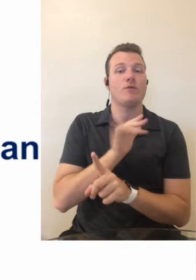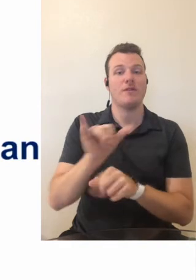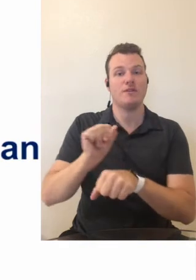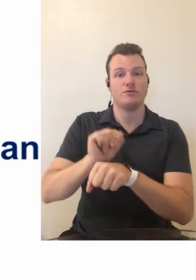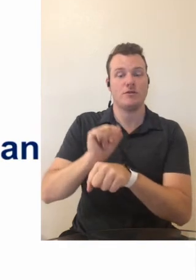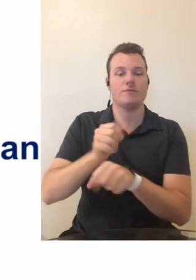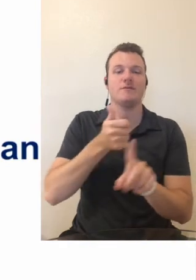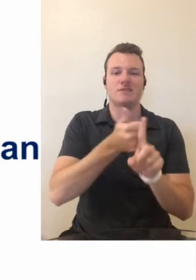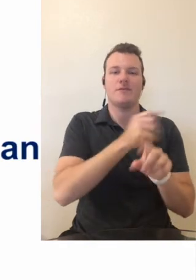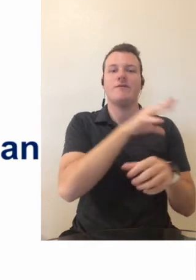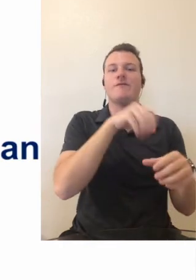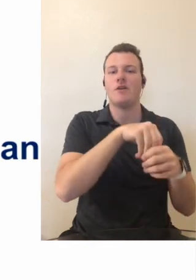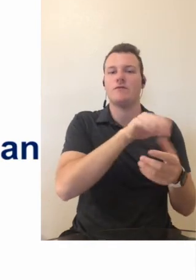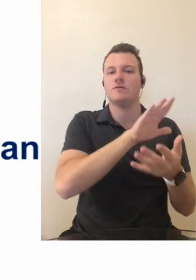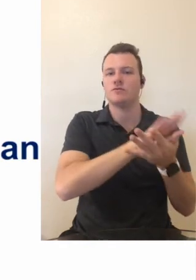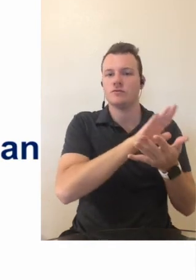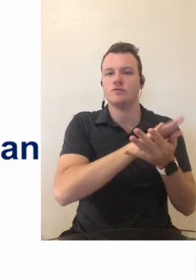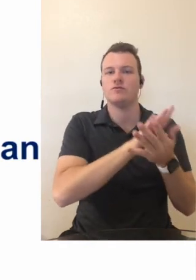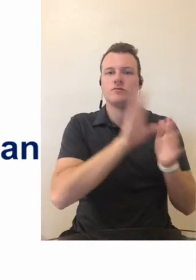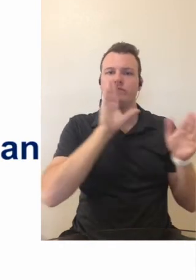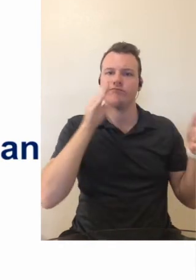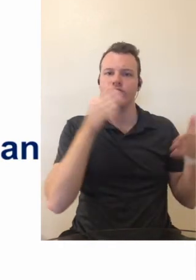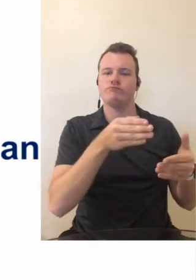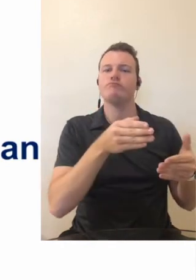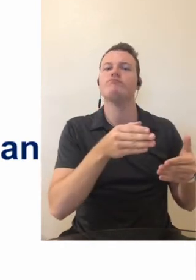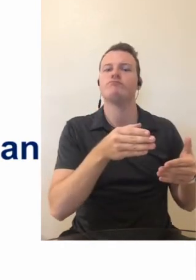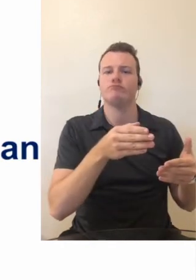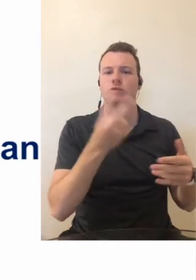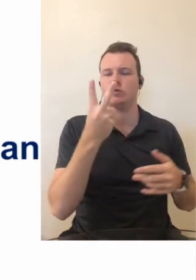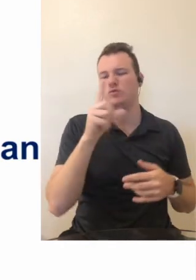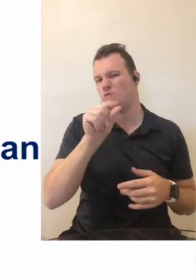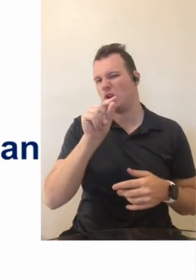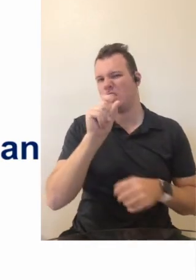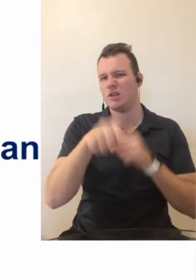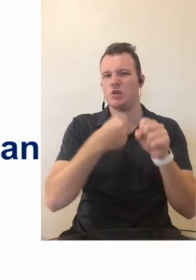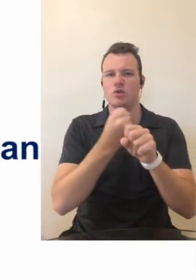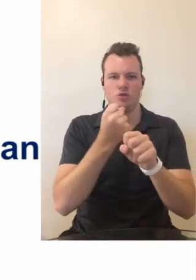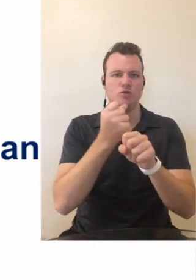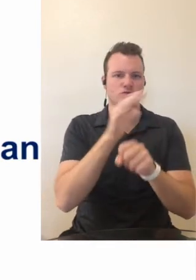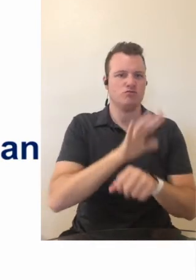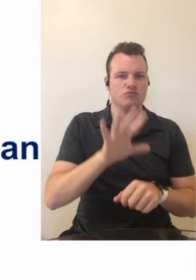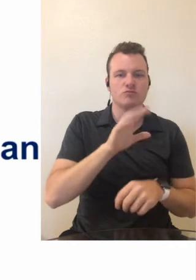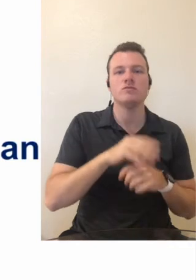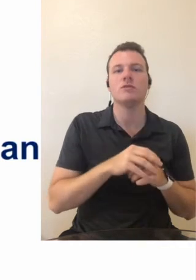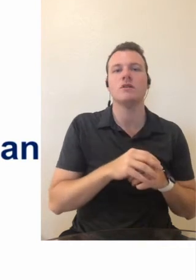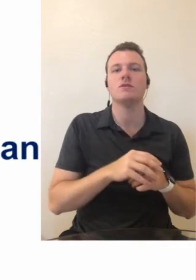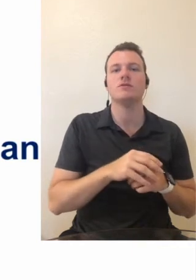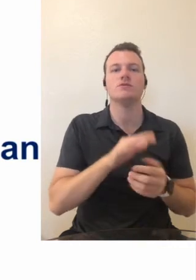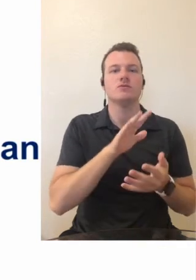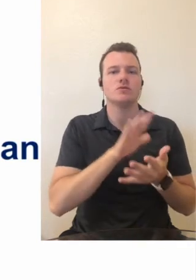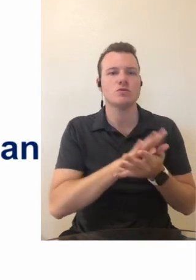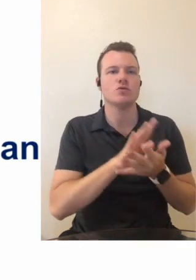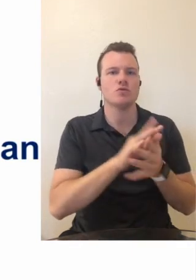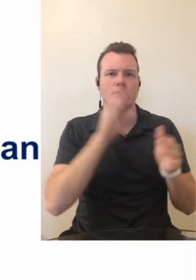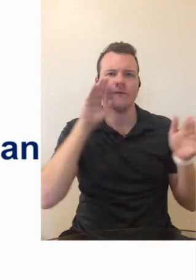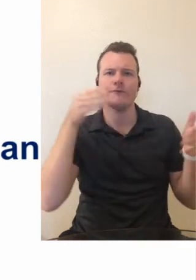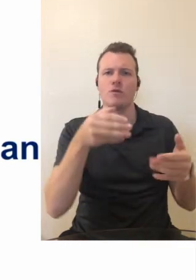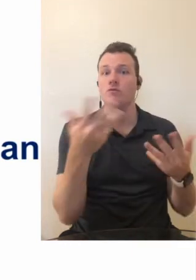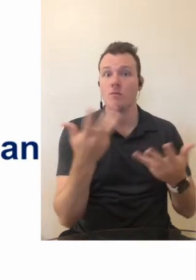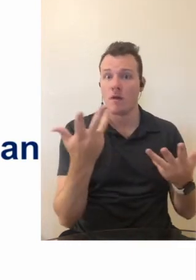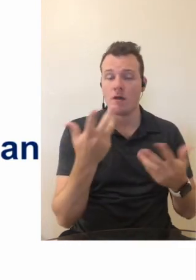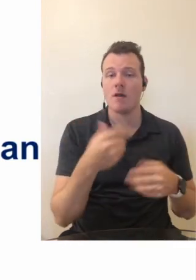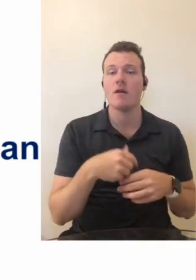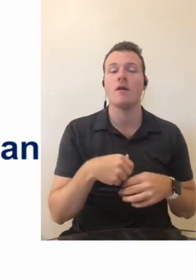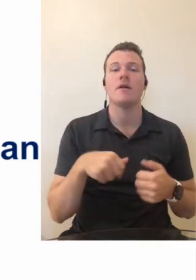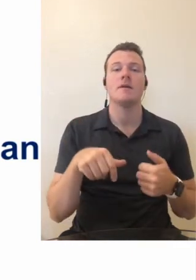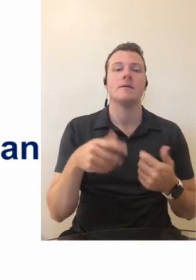this position, Dr. Amlani was an academician for nearly two decades, where he pursued scholarly activities